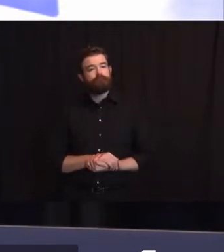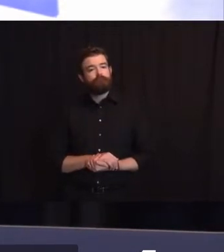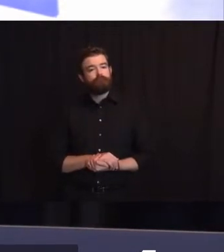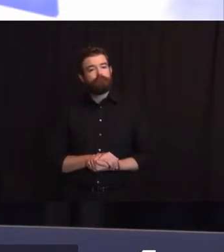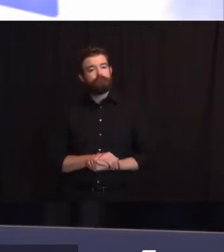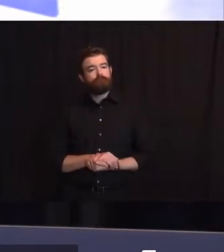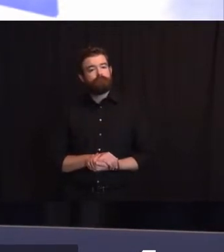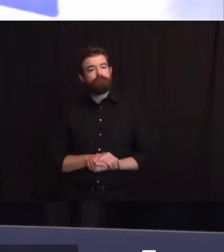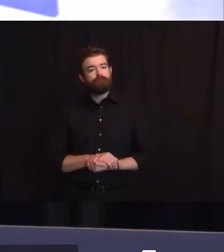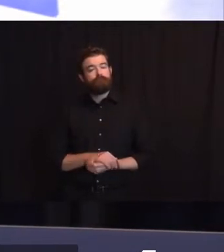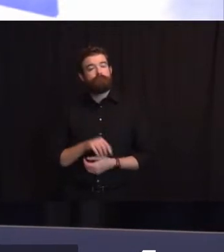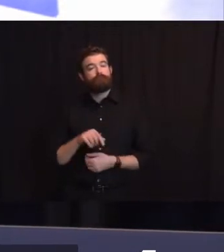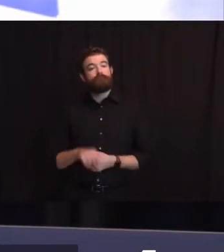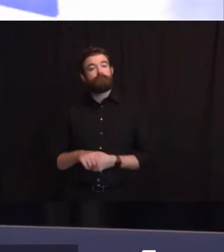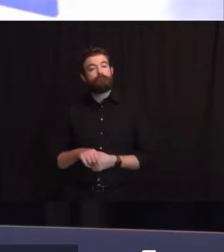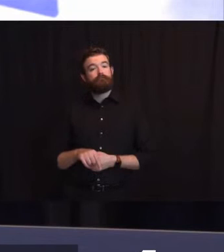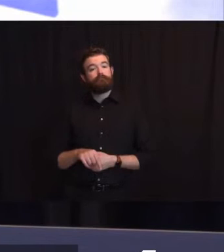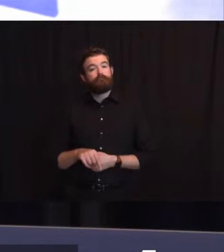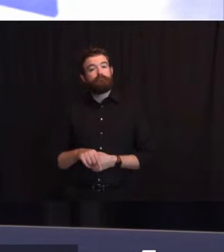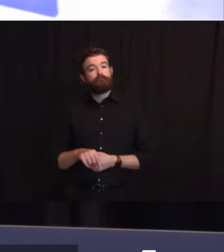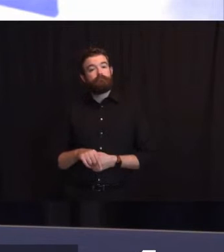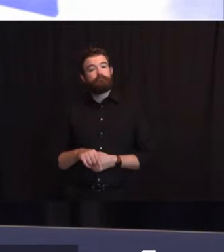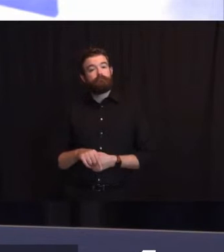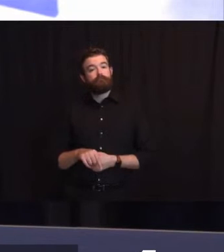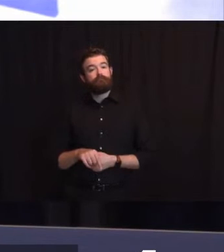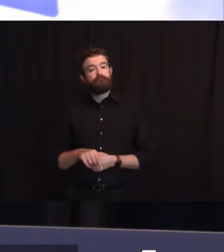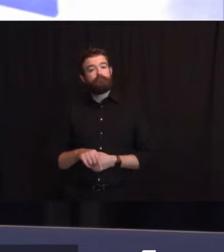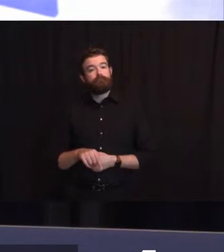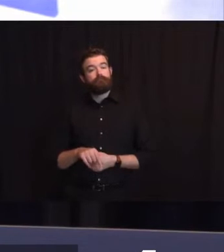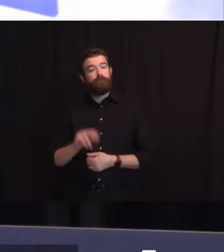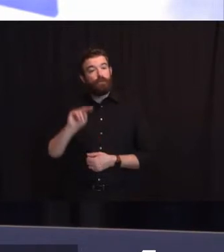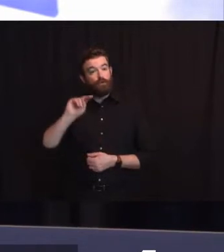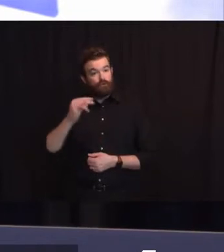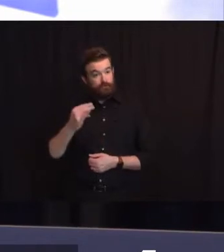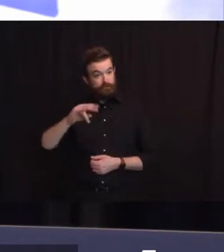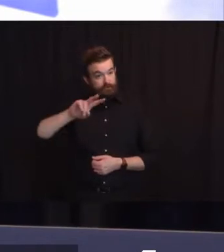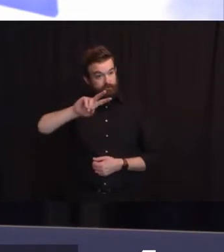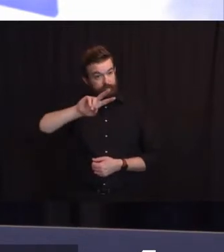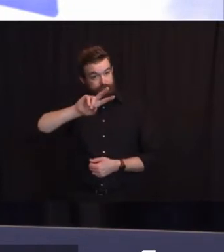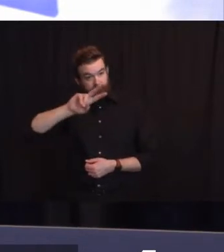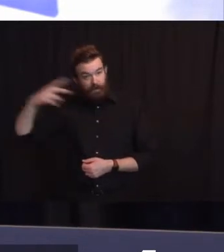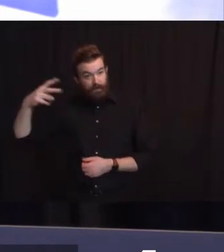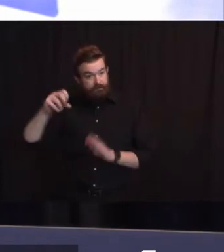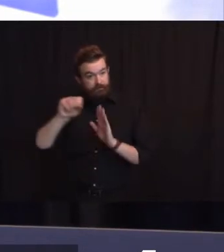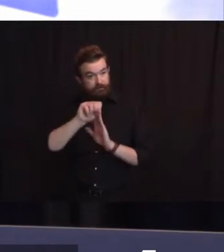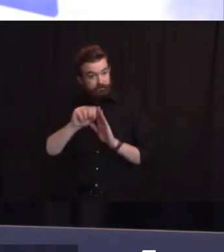nation in terms of deaths per 100,000. It reaffirms that we need to still be